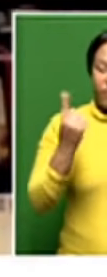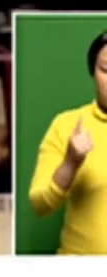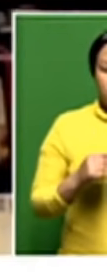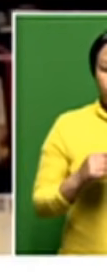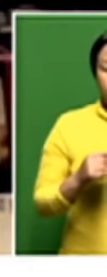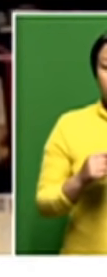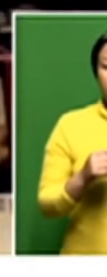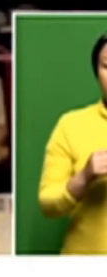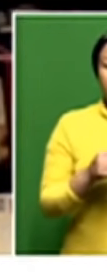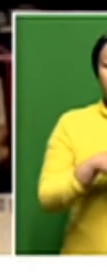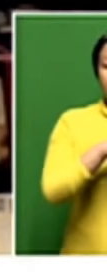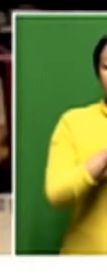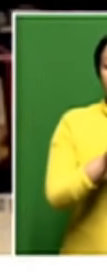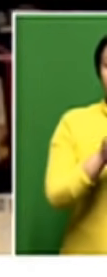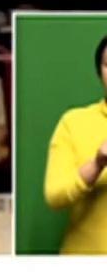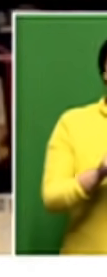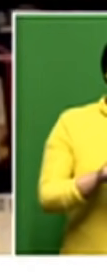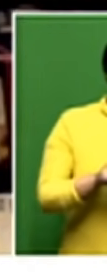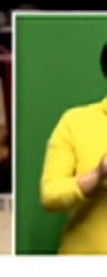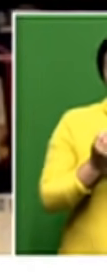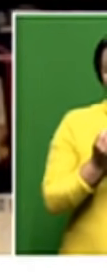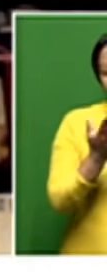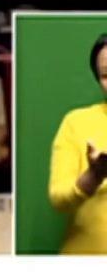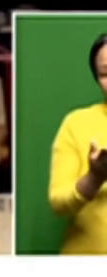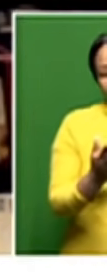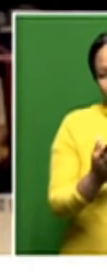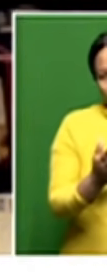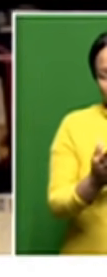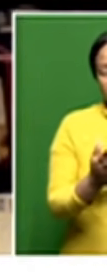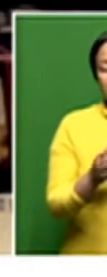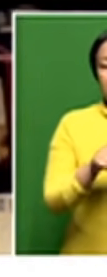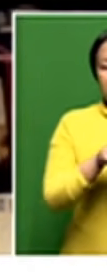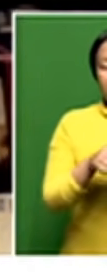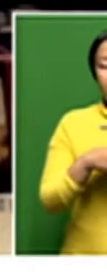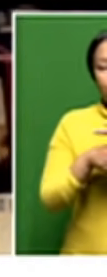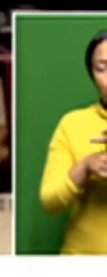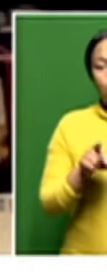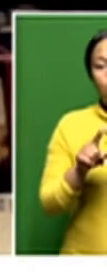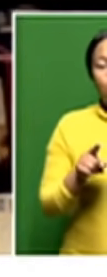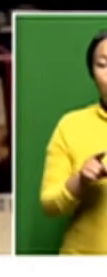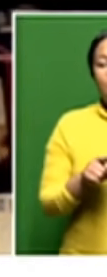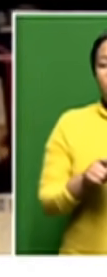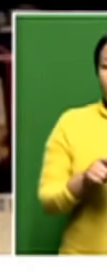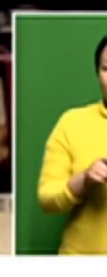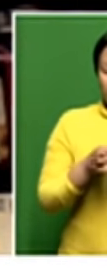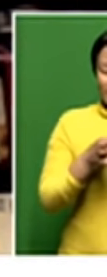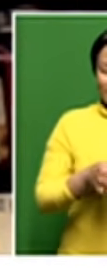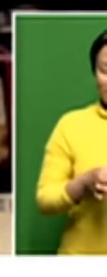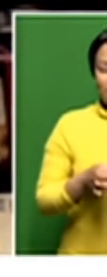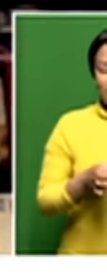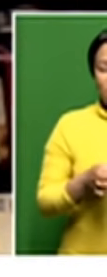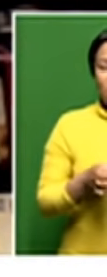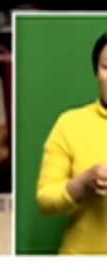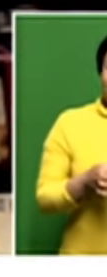are manufactured and supplied to us by a different supplier. They are also produced, the canned fruit is produced in LEF